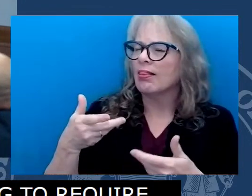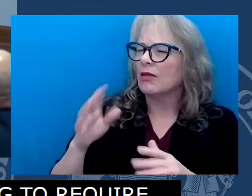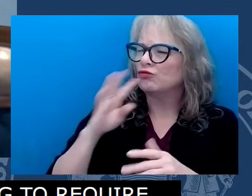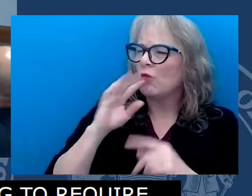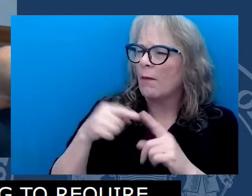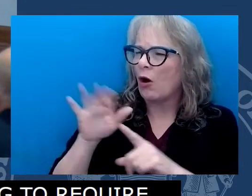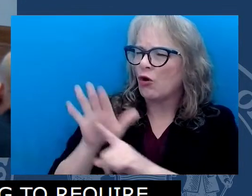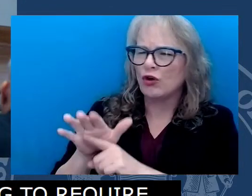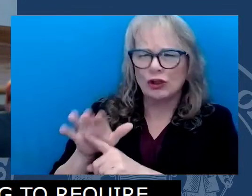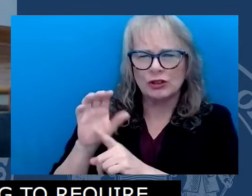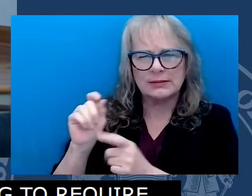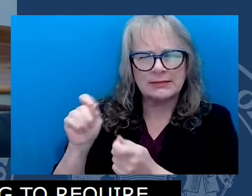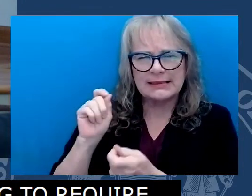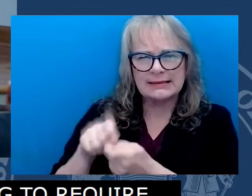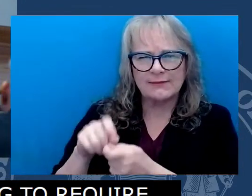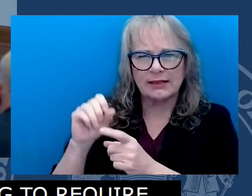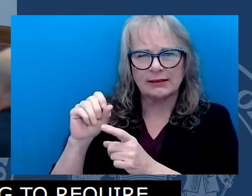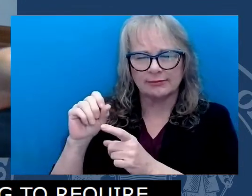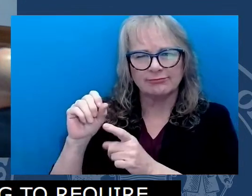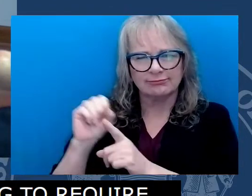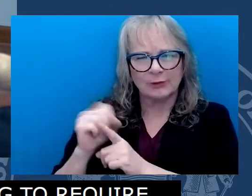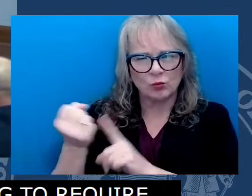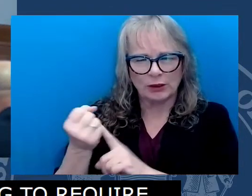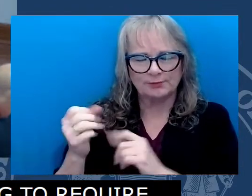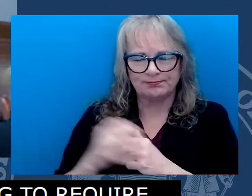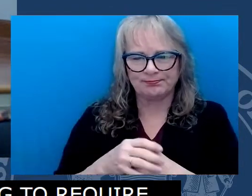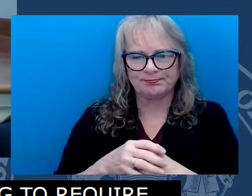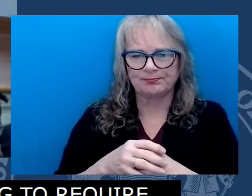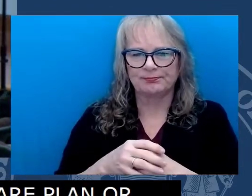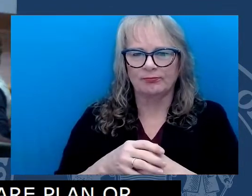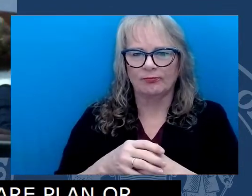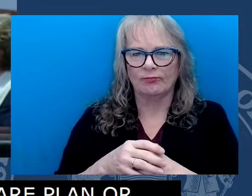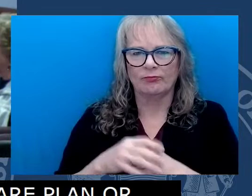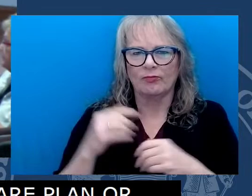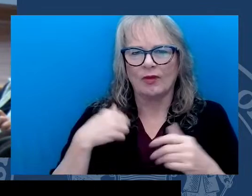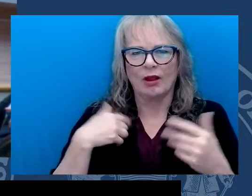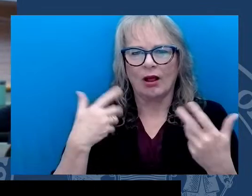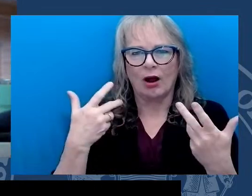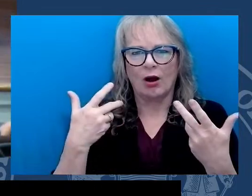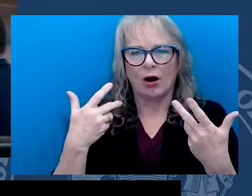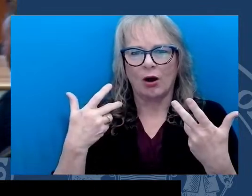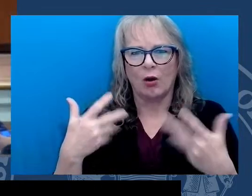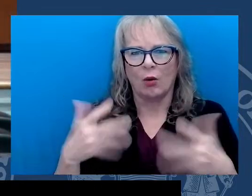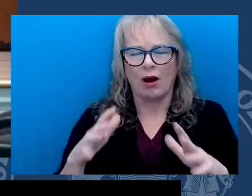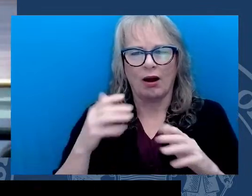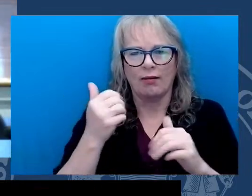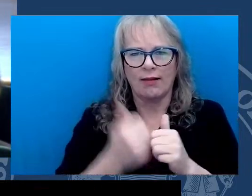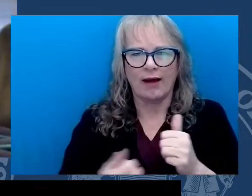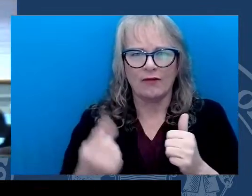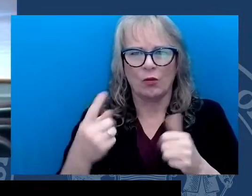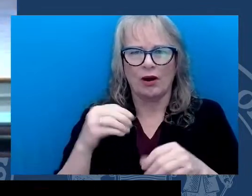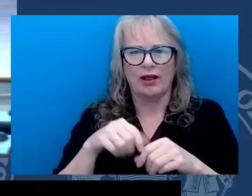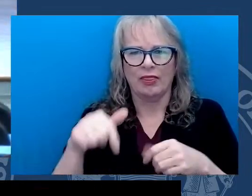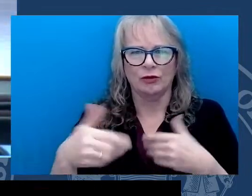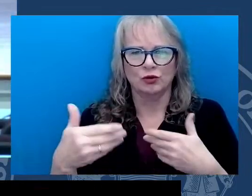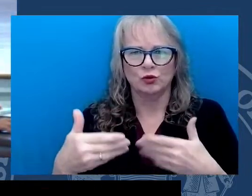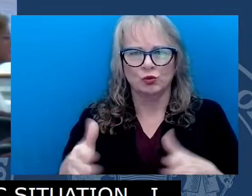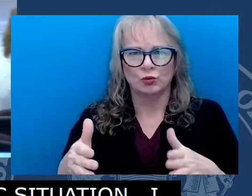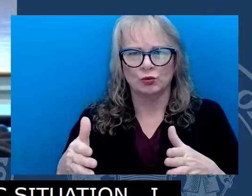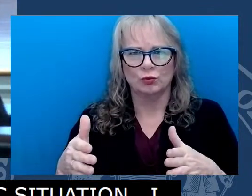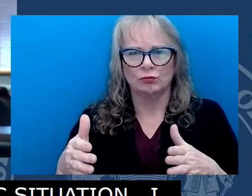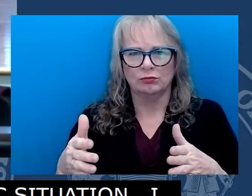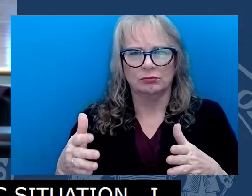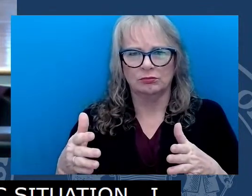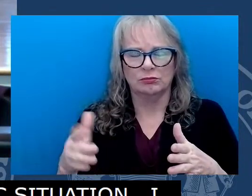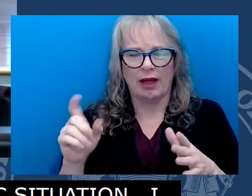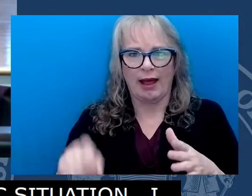to. Okay? Okay. I just don't want to have everybody in the room. This Yes, might sir. be putting